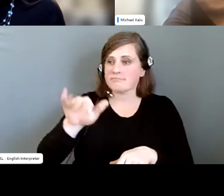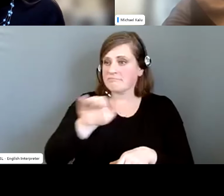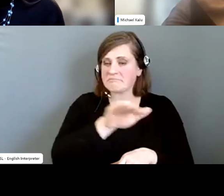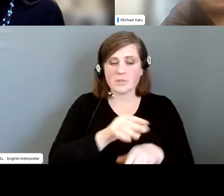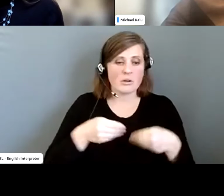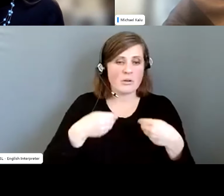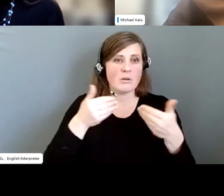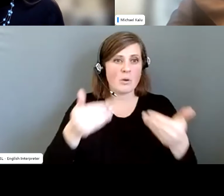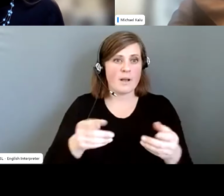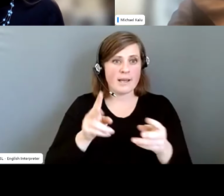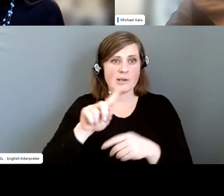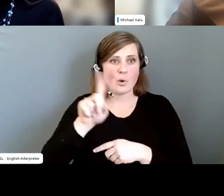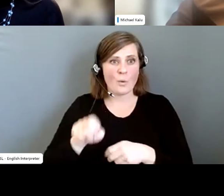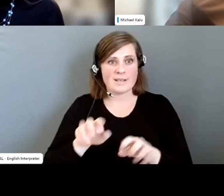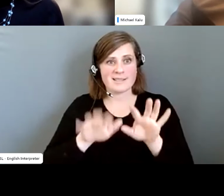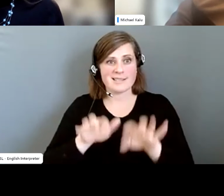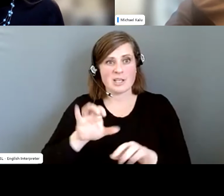box.